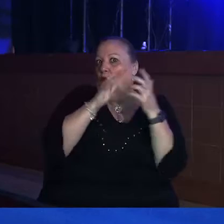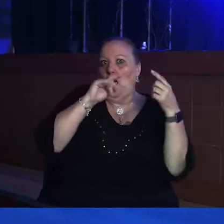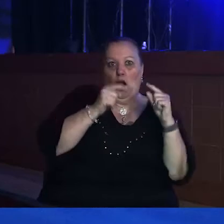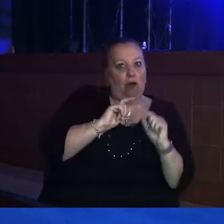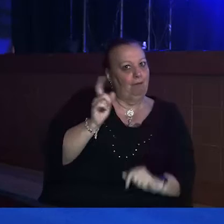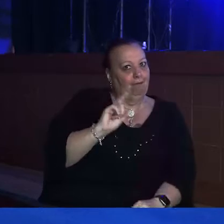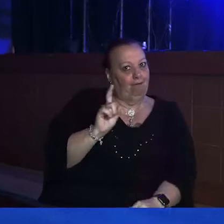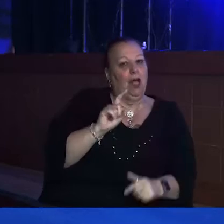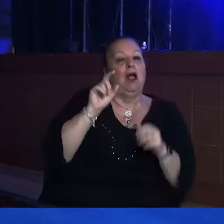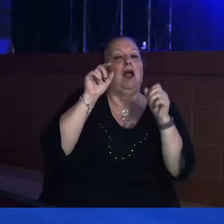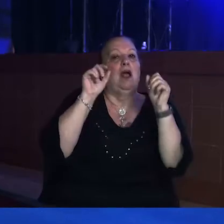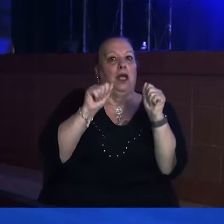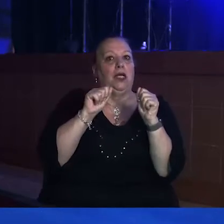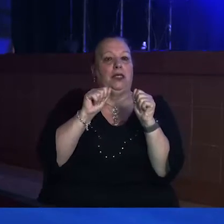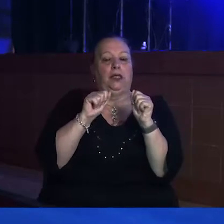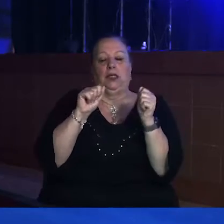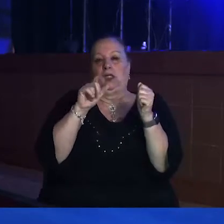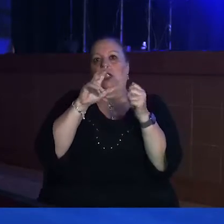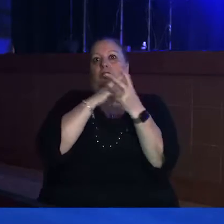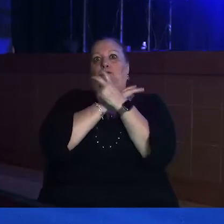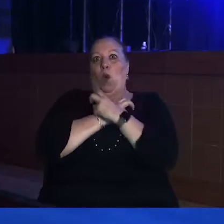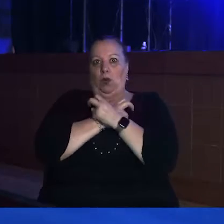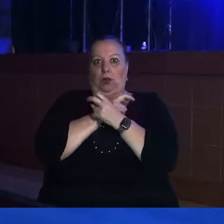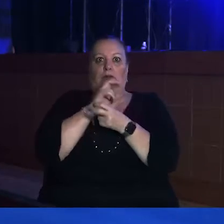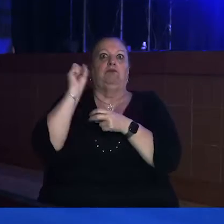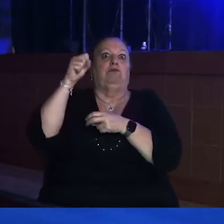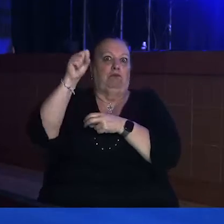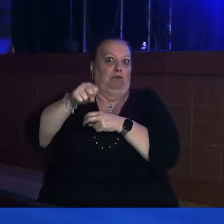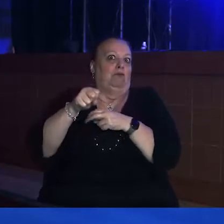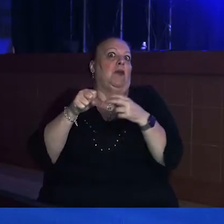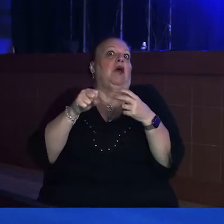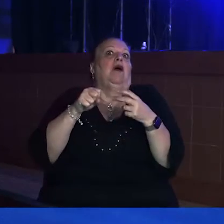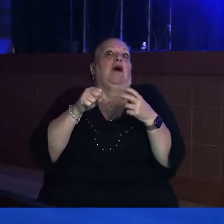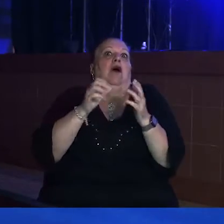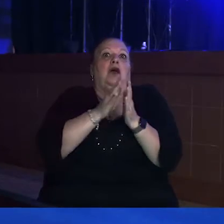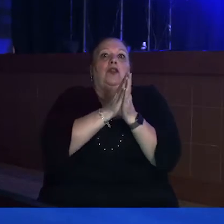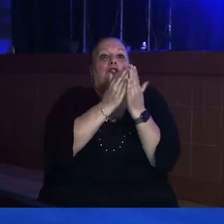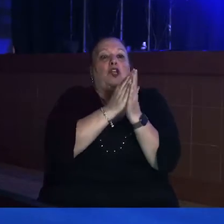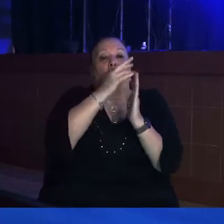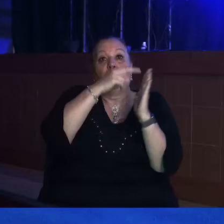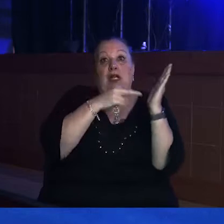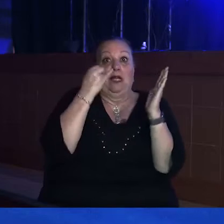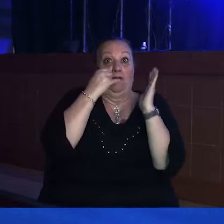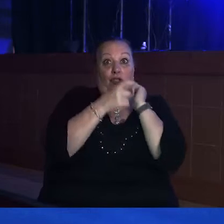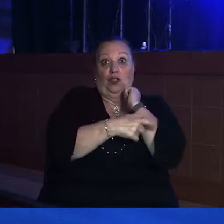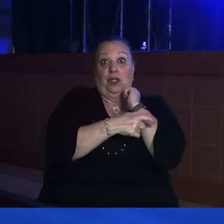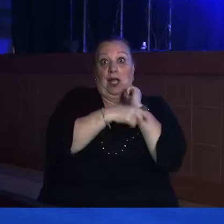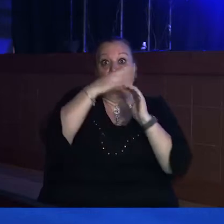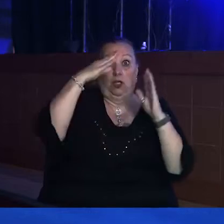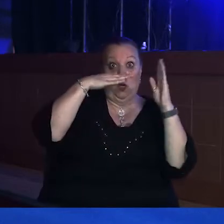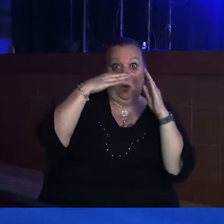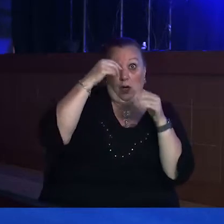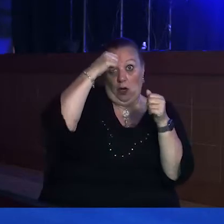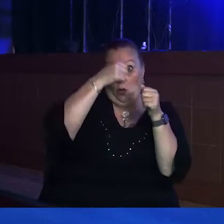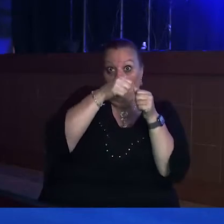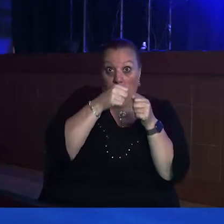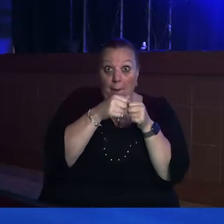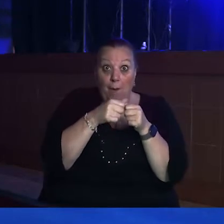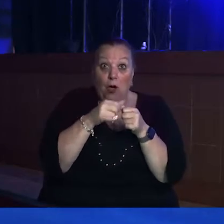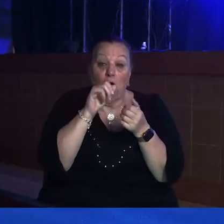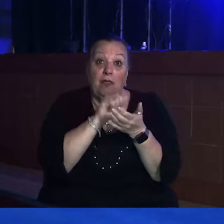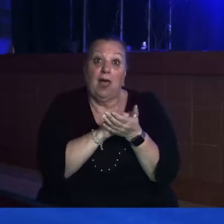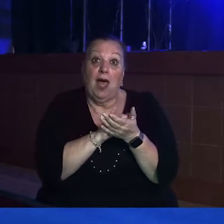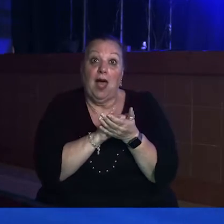it's toxic. It really is. There's a card that reads, if you're tempted to worry, remember that a